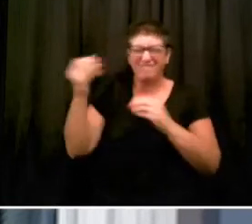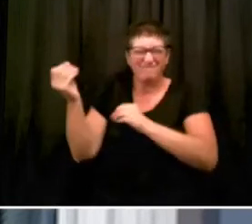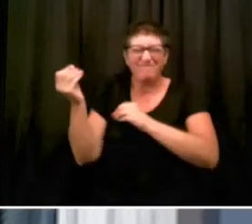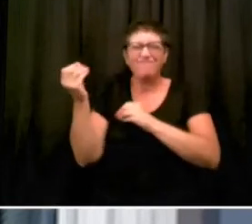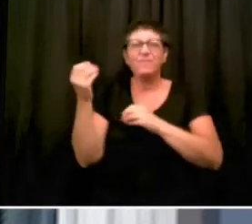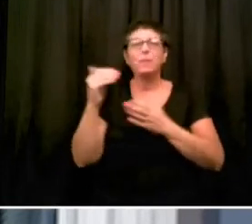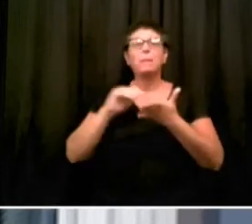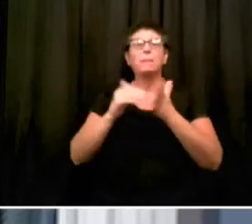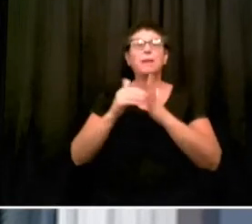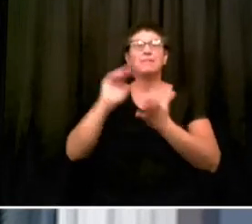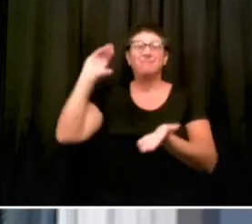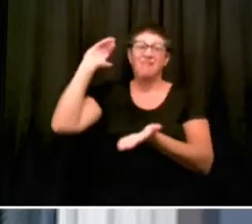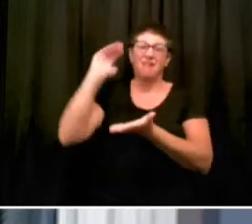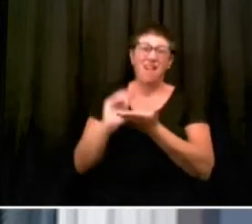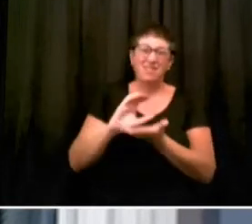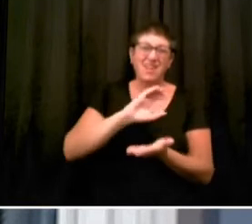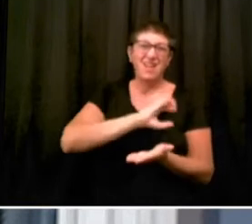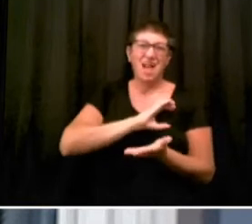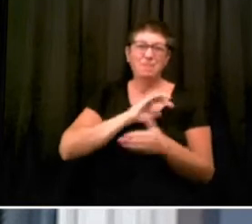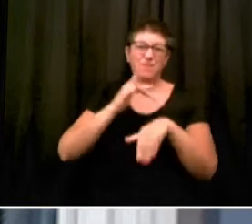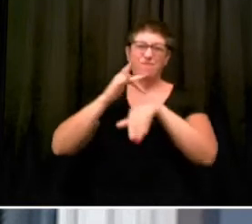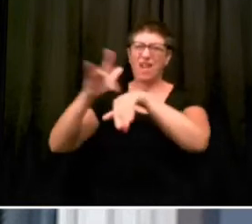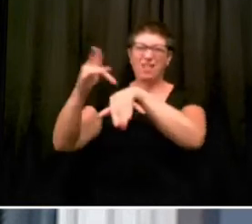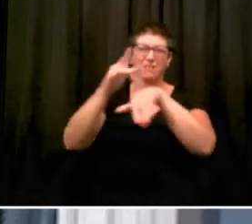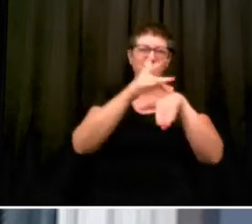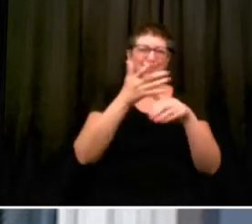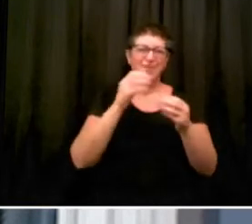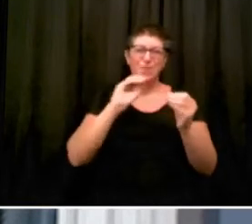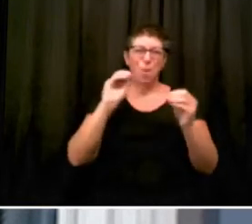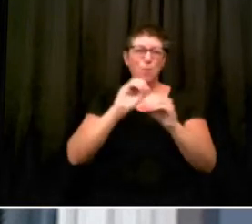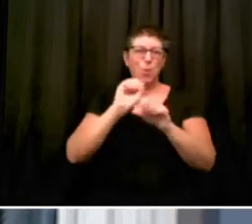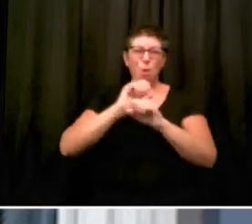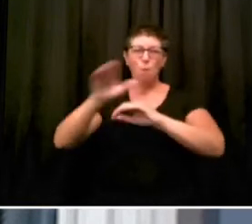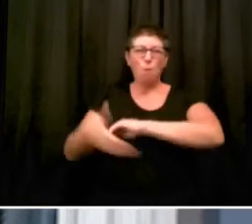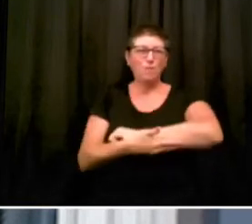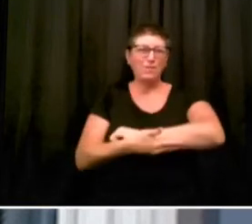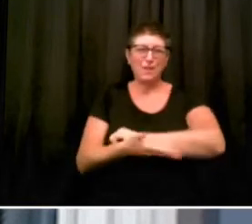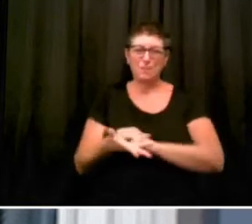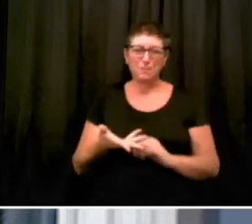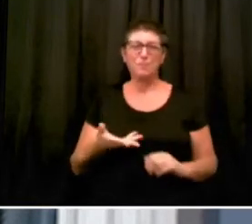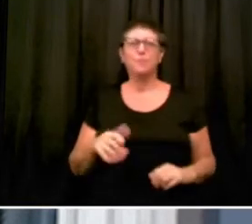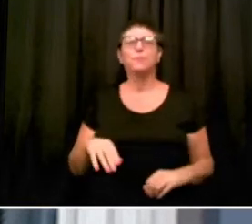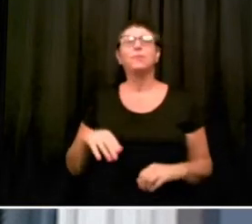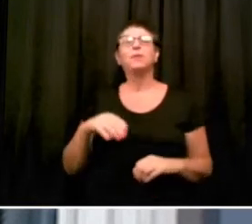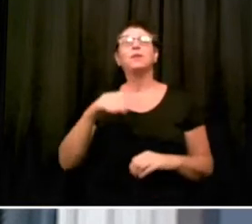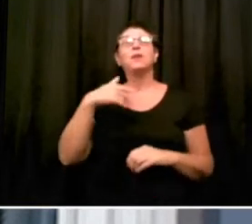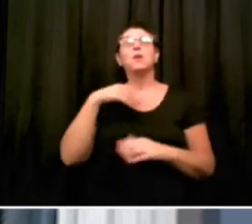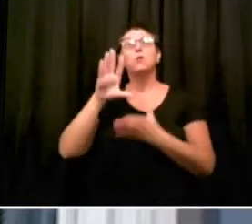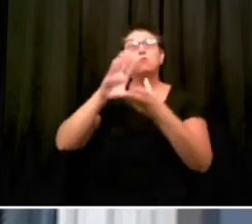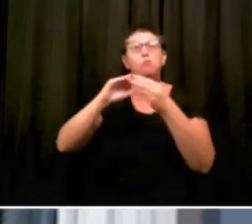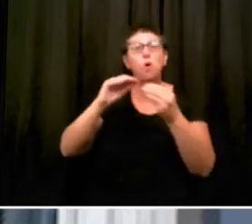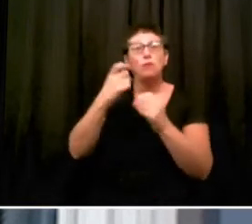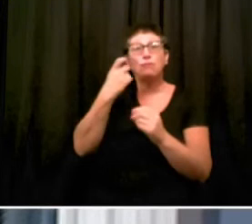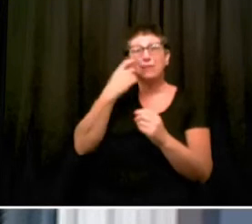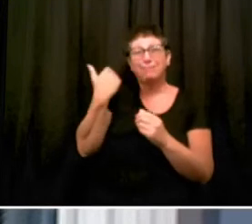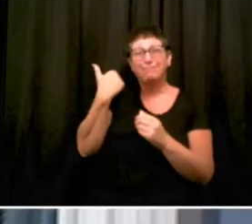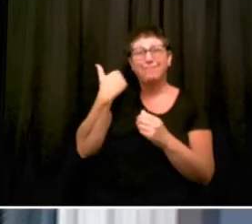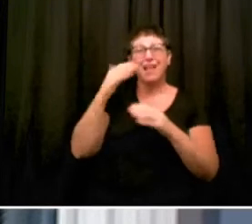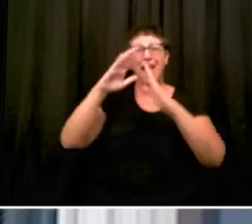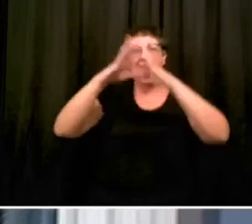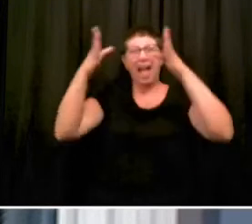basis, he mentioned the running into a burning building. Every day, police officers are